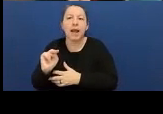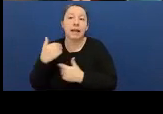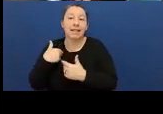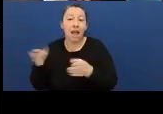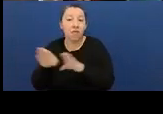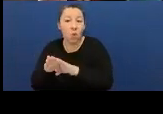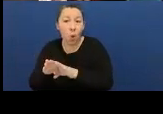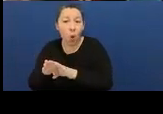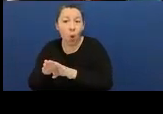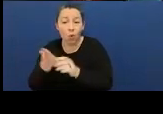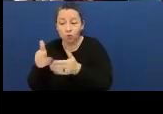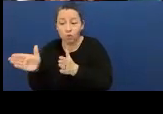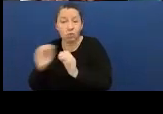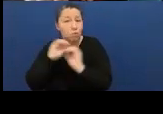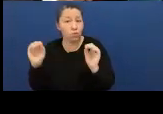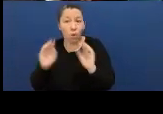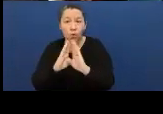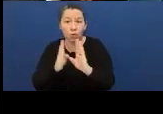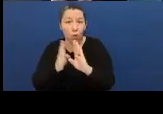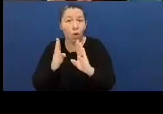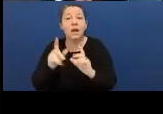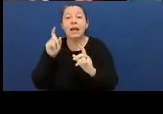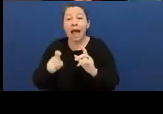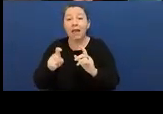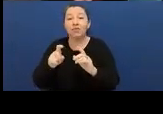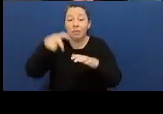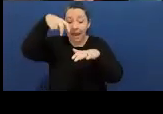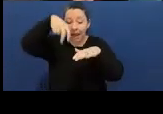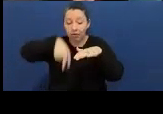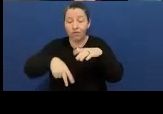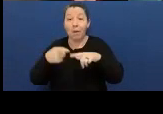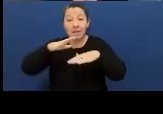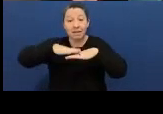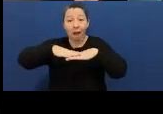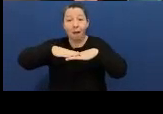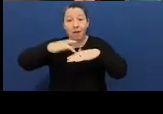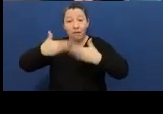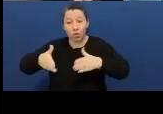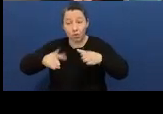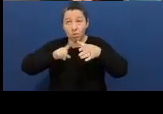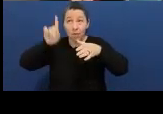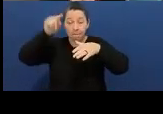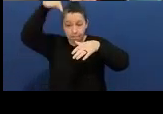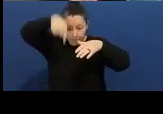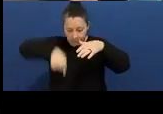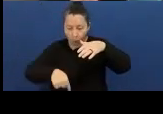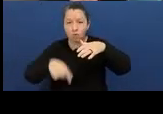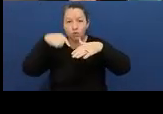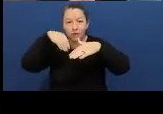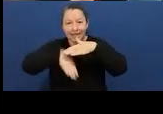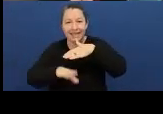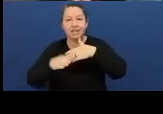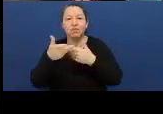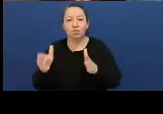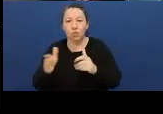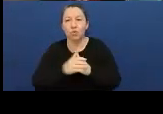doors. So these rooms are special because they had to be entered from the top. And we have the same type of structure in Area B at Site 9-2